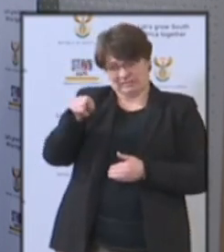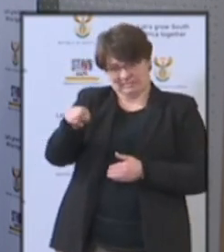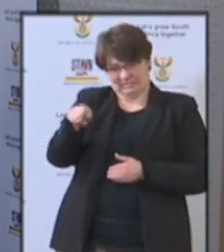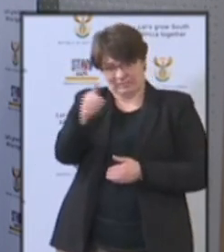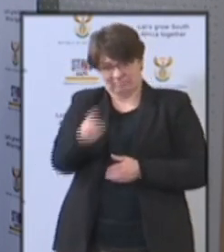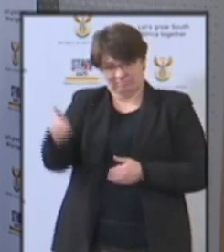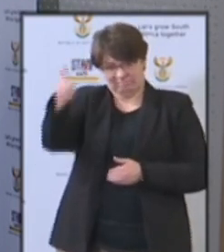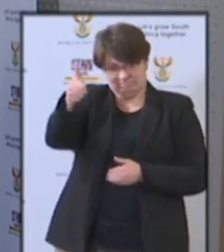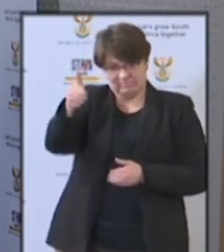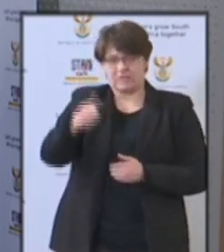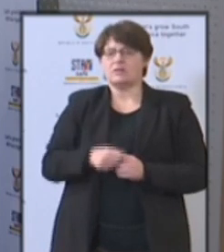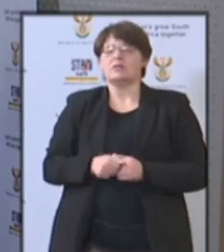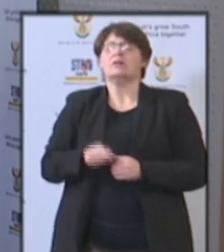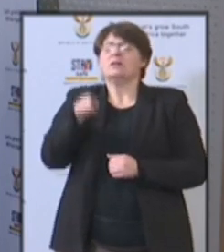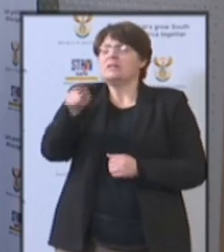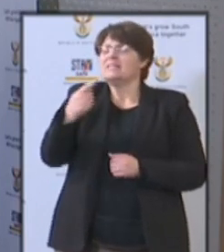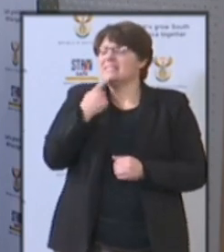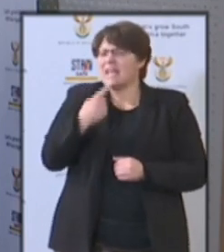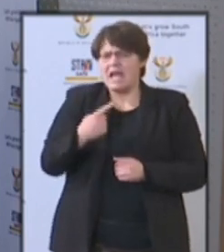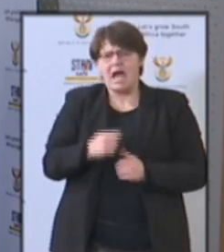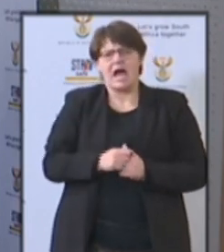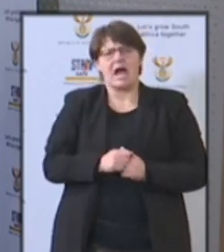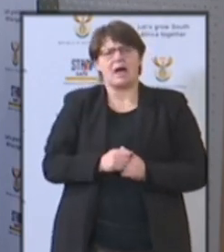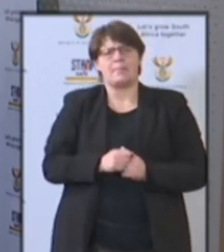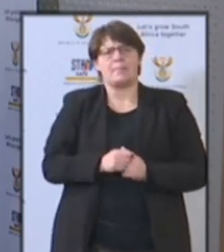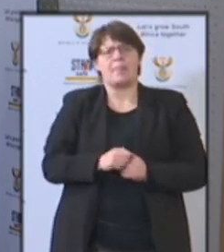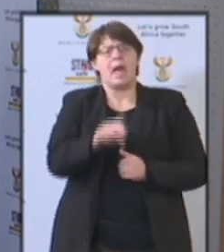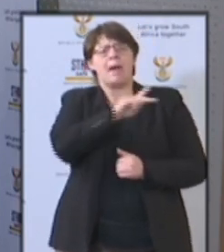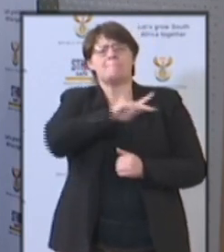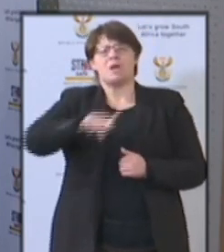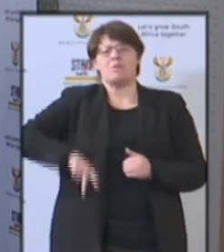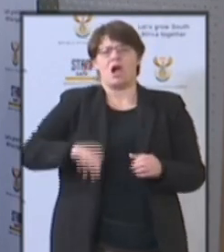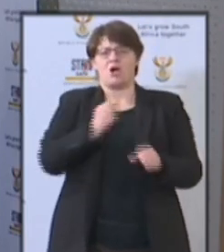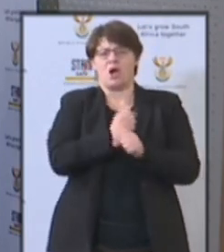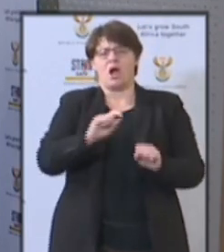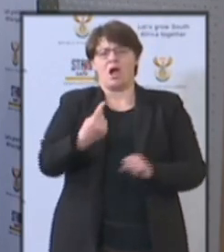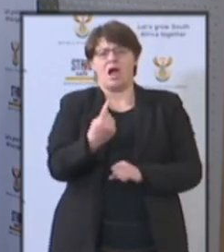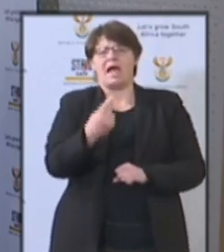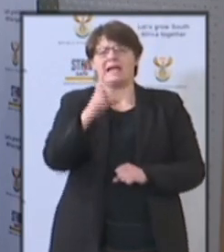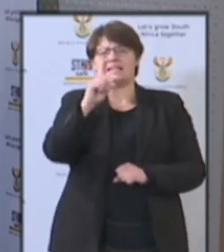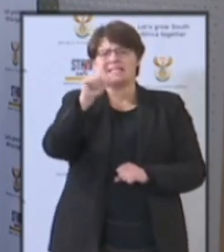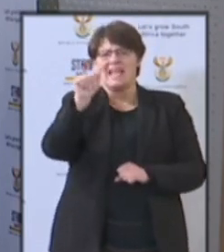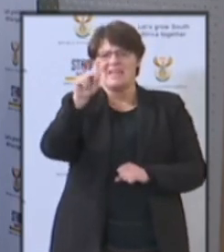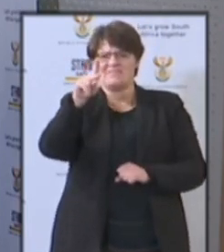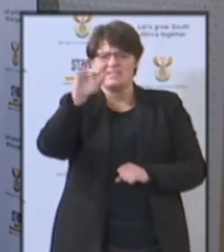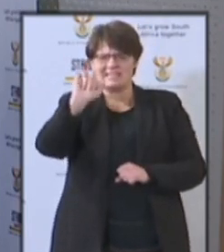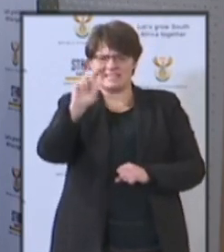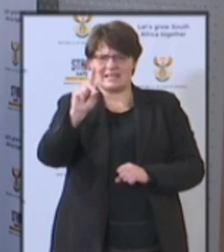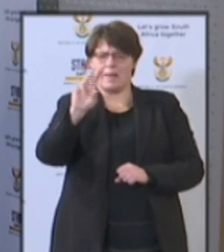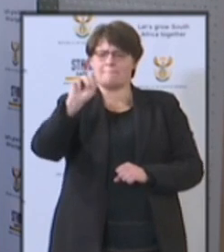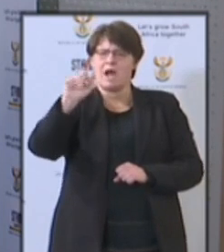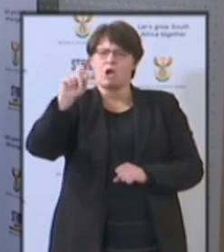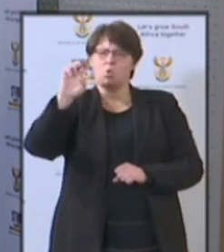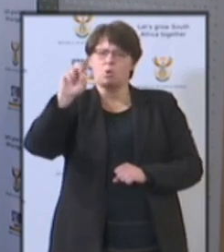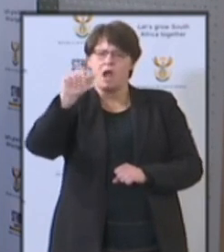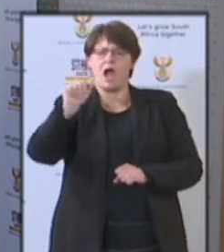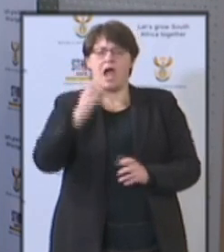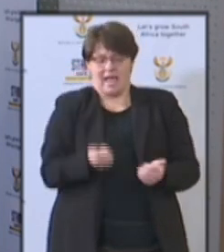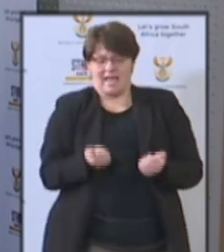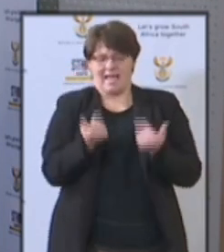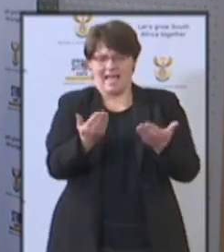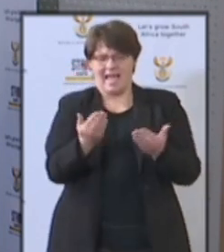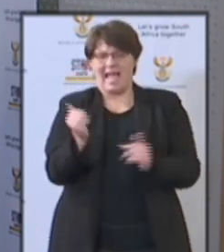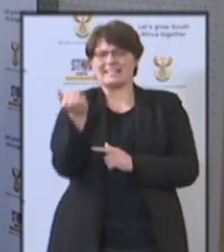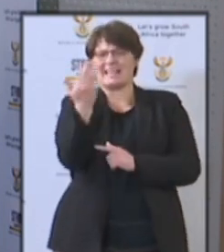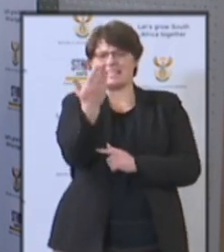he had handed the Premier in Gauteng, David Makura, a report on an e-commerce